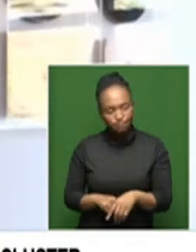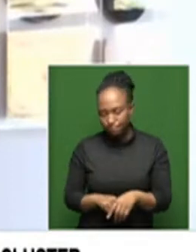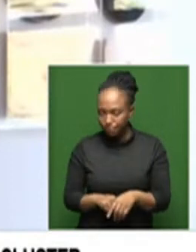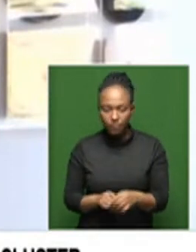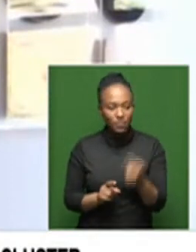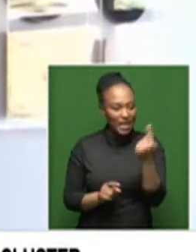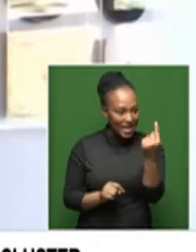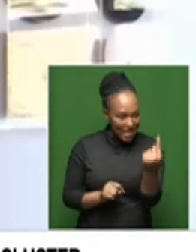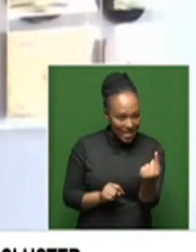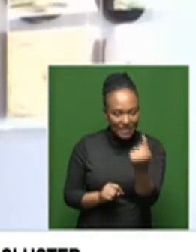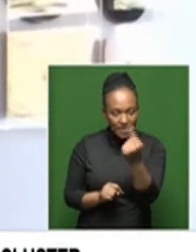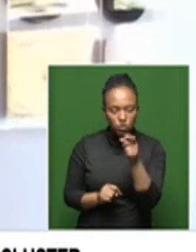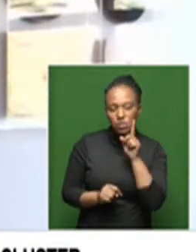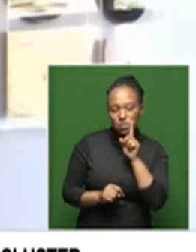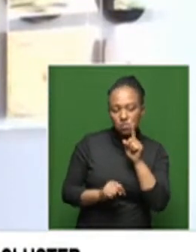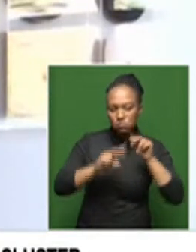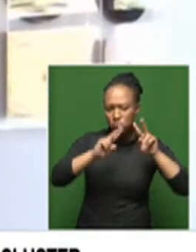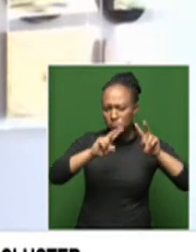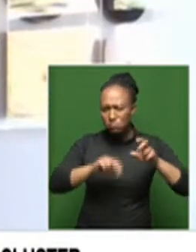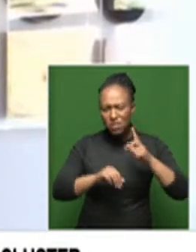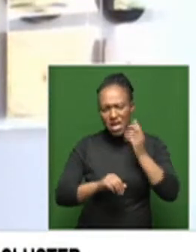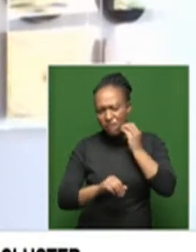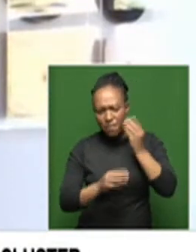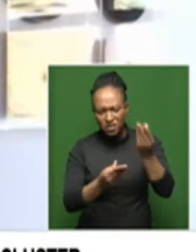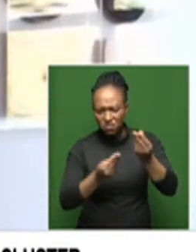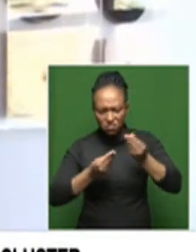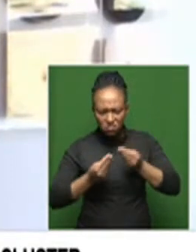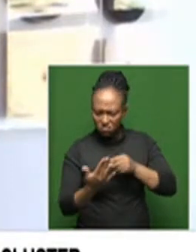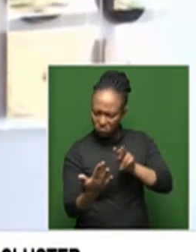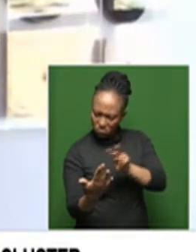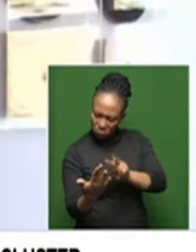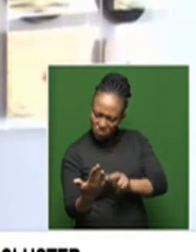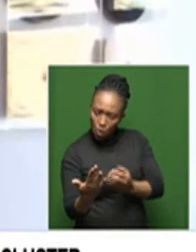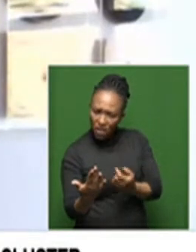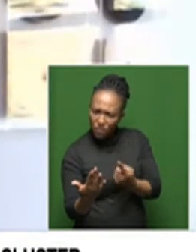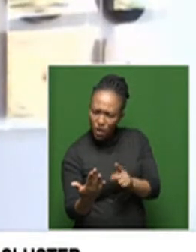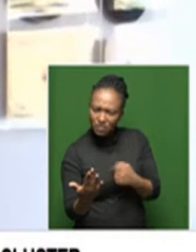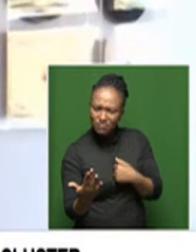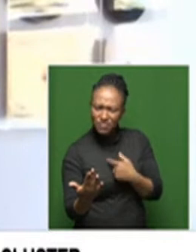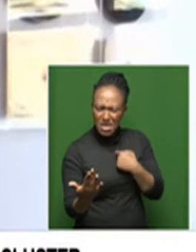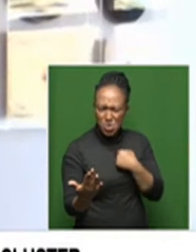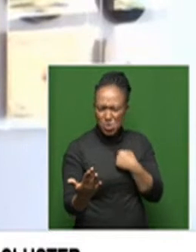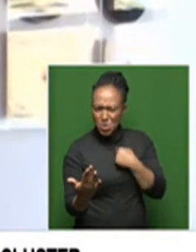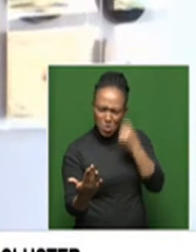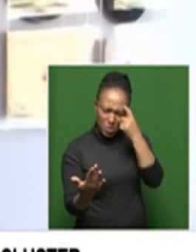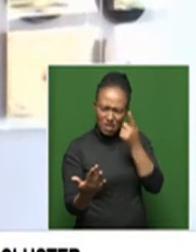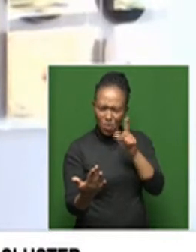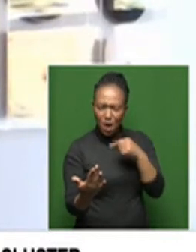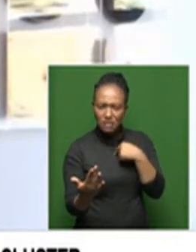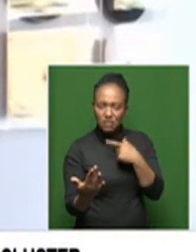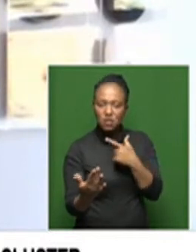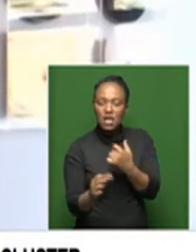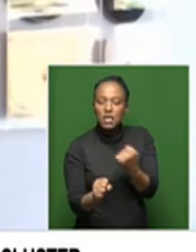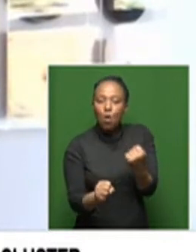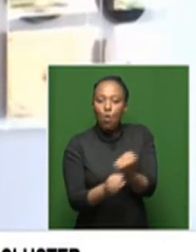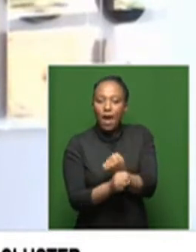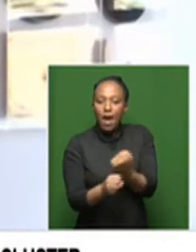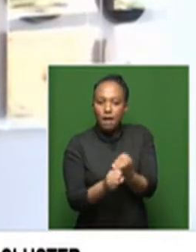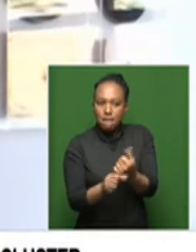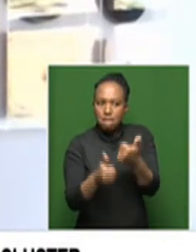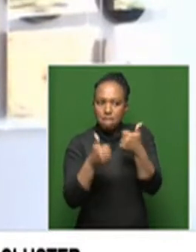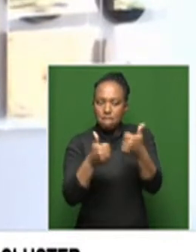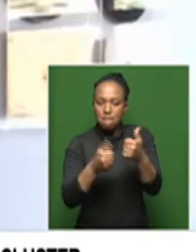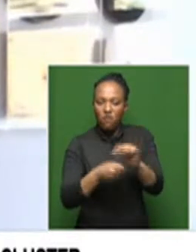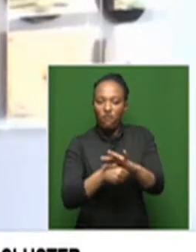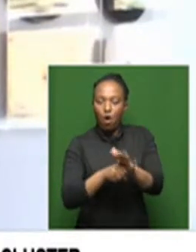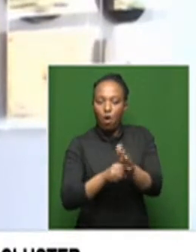vaccine independently and say, what is the information we have here? What do we think about the effectiveness of this vaccine